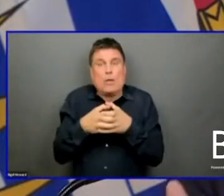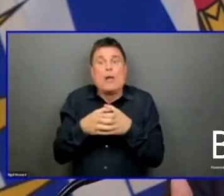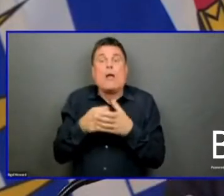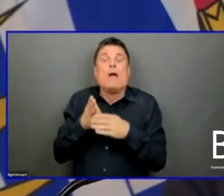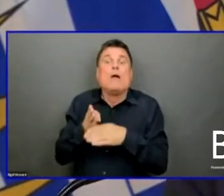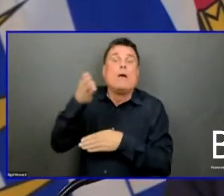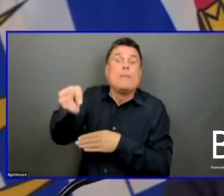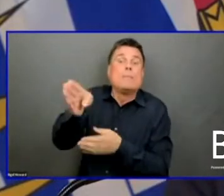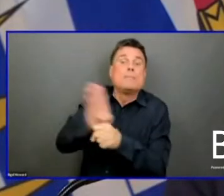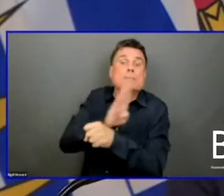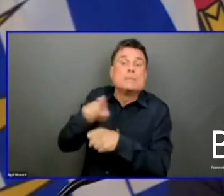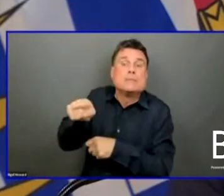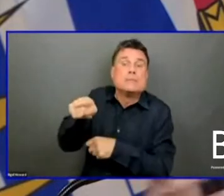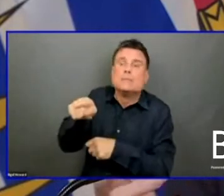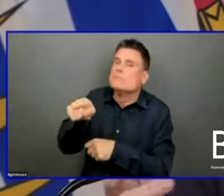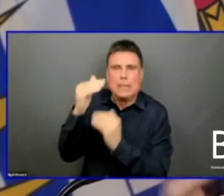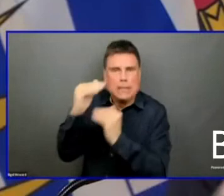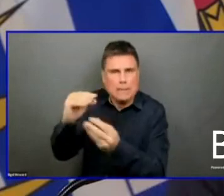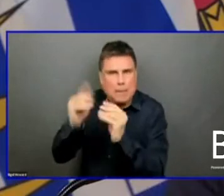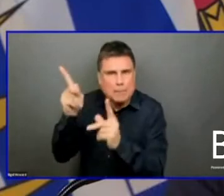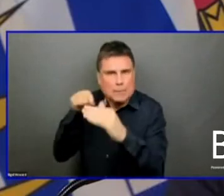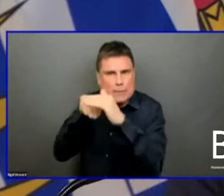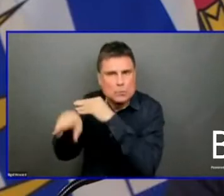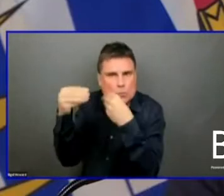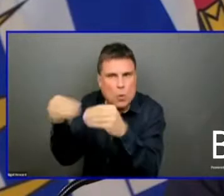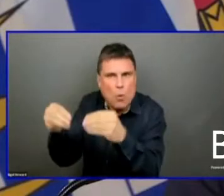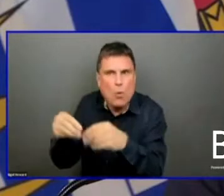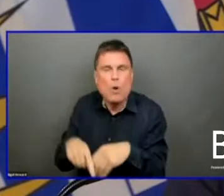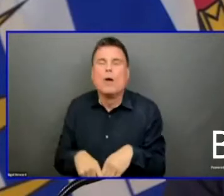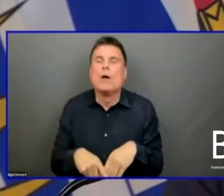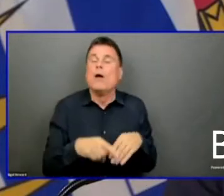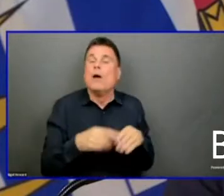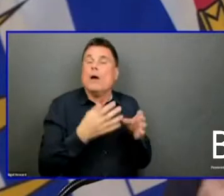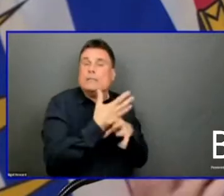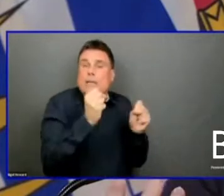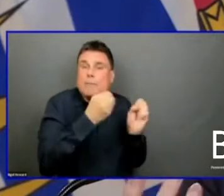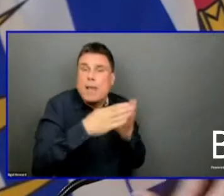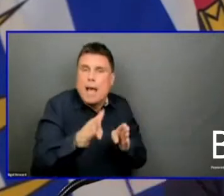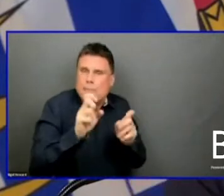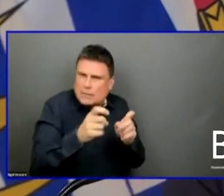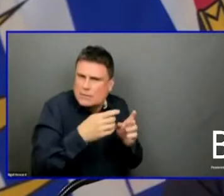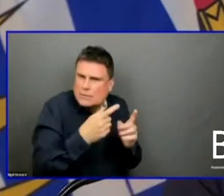but they need to be followed. And that's one of the reasons that we put in place